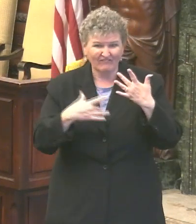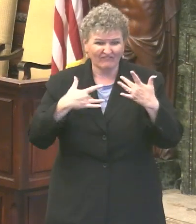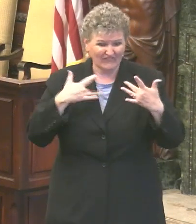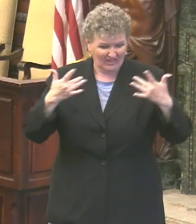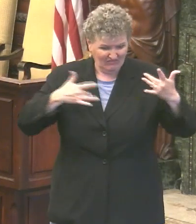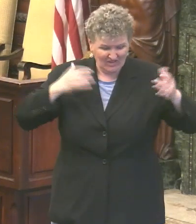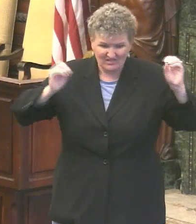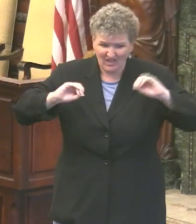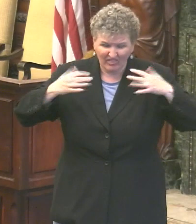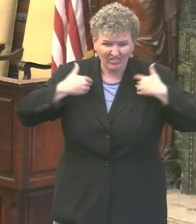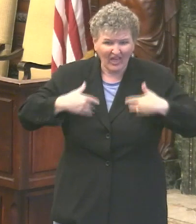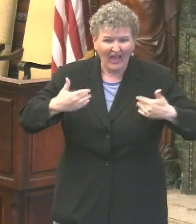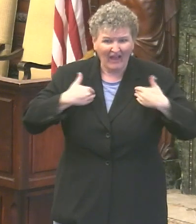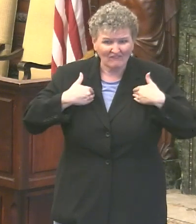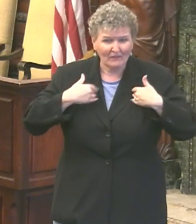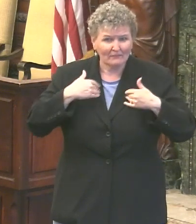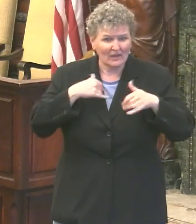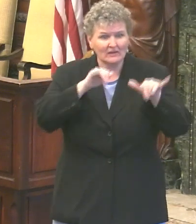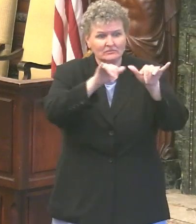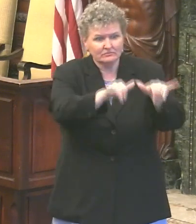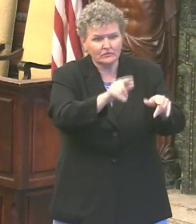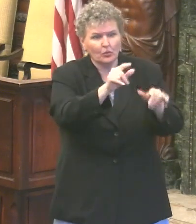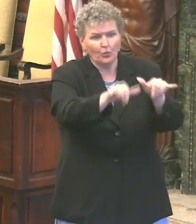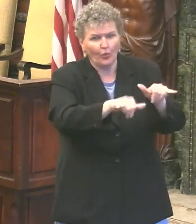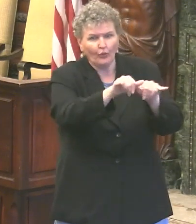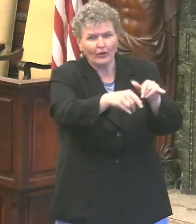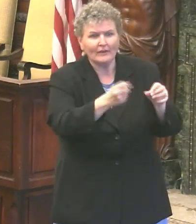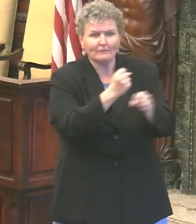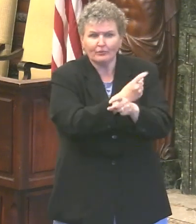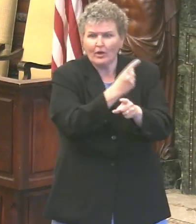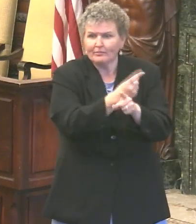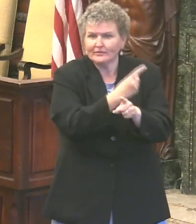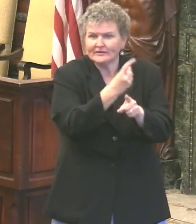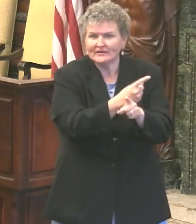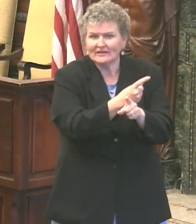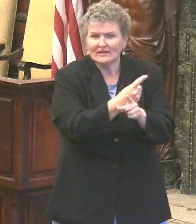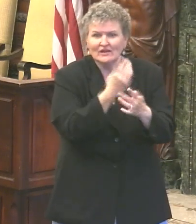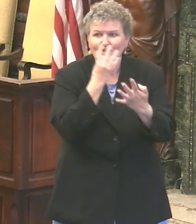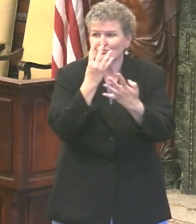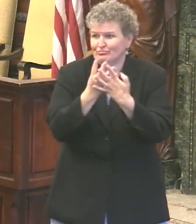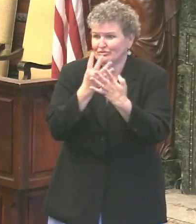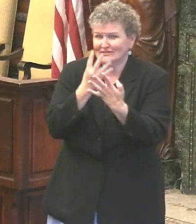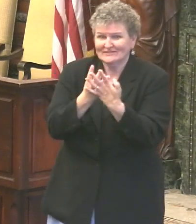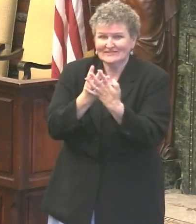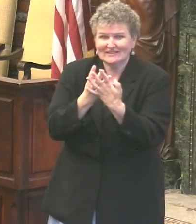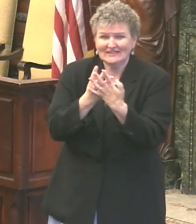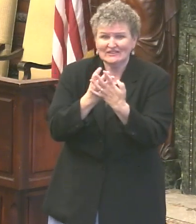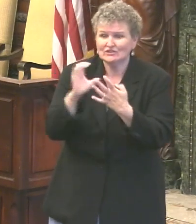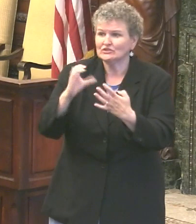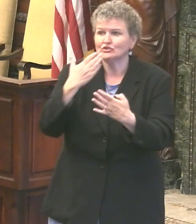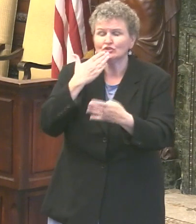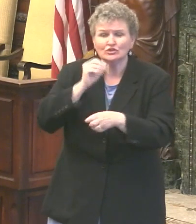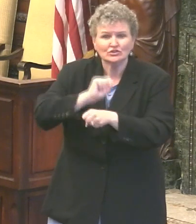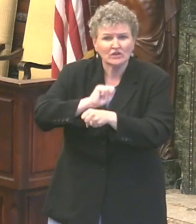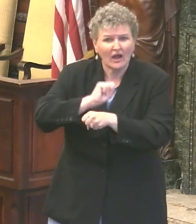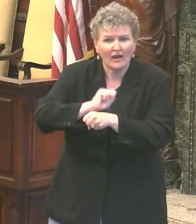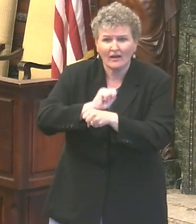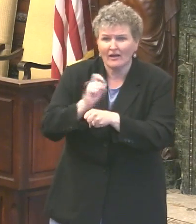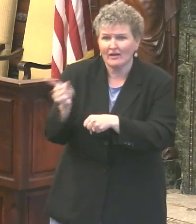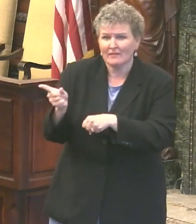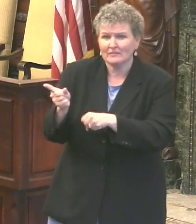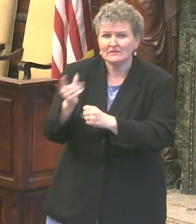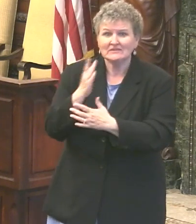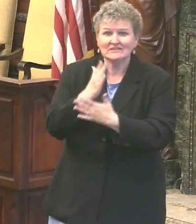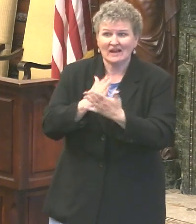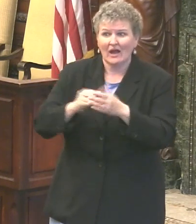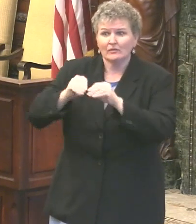been quarantined appropriately, and I think the prisons has done a decent job of stopping the spread of the